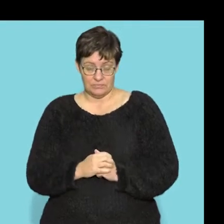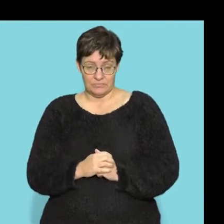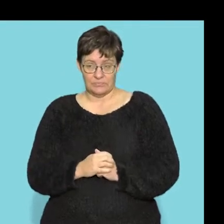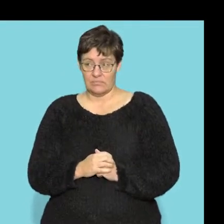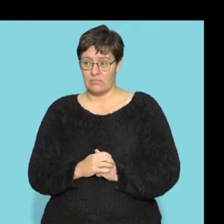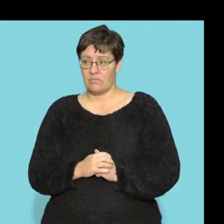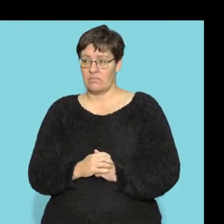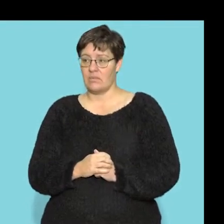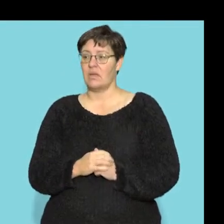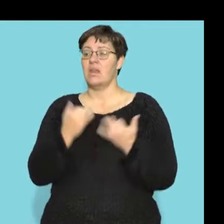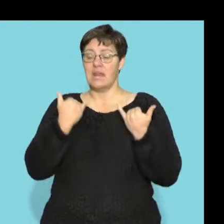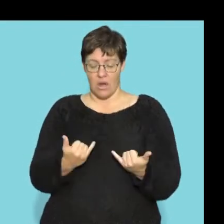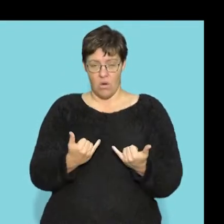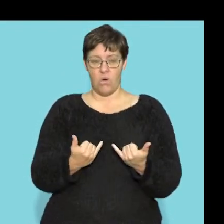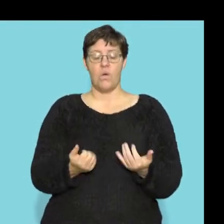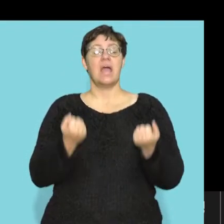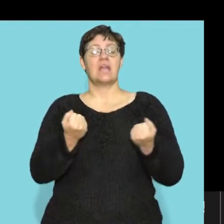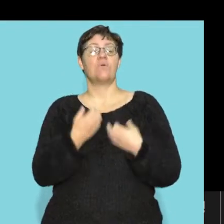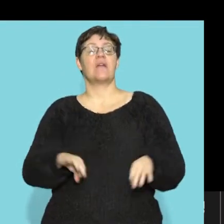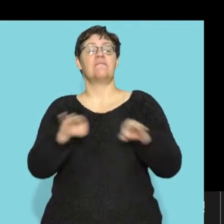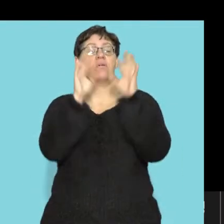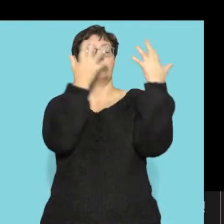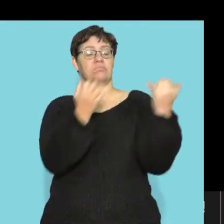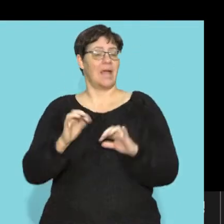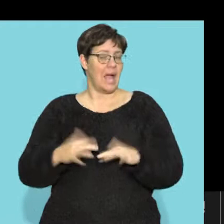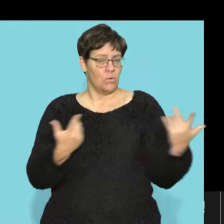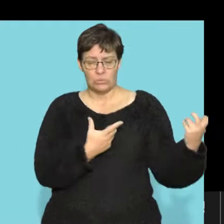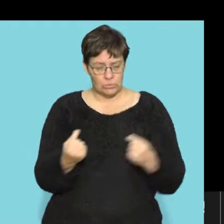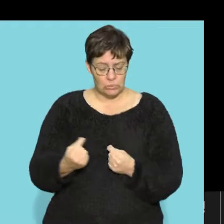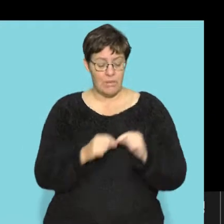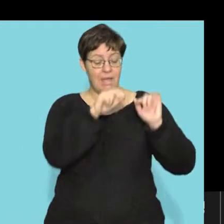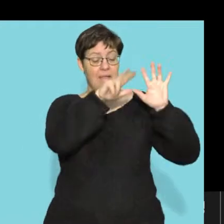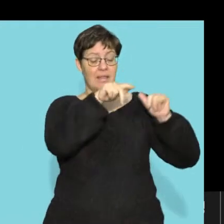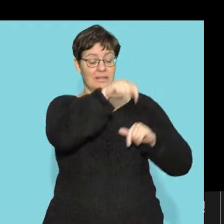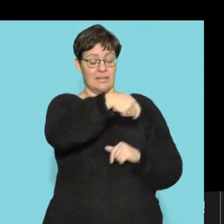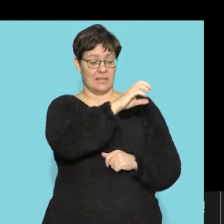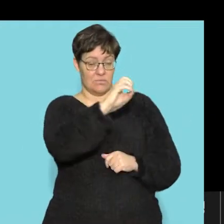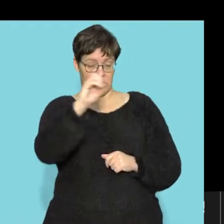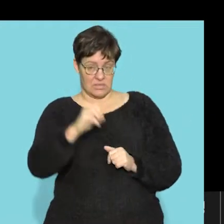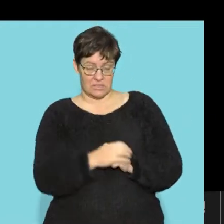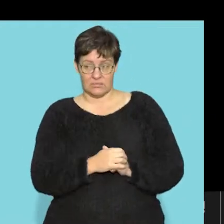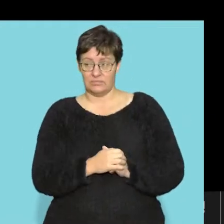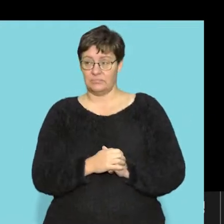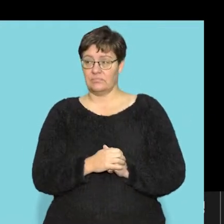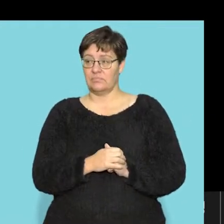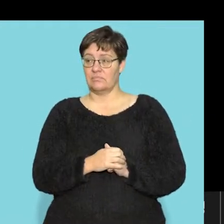step, work out your carrying value. How do we do that? We say take the 18,000,